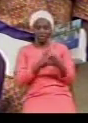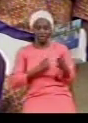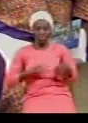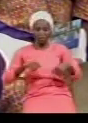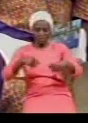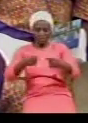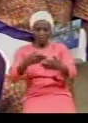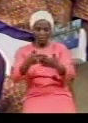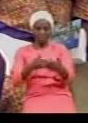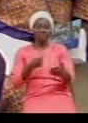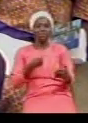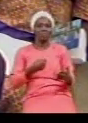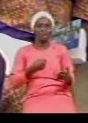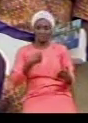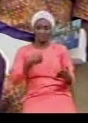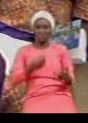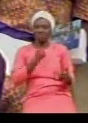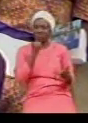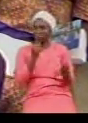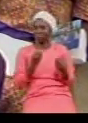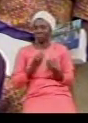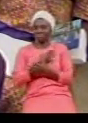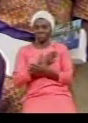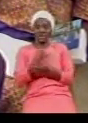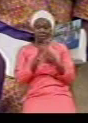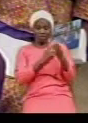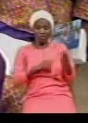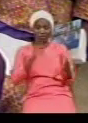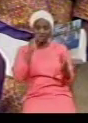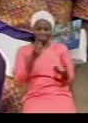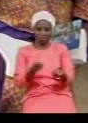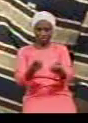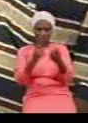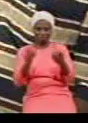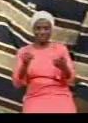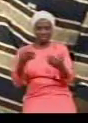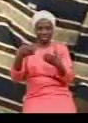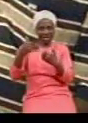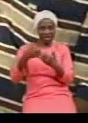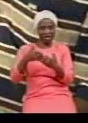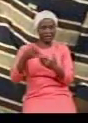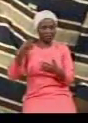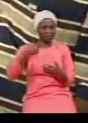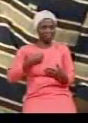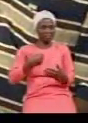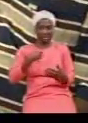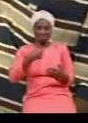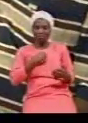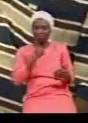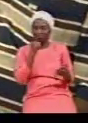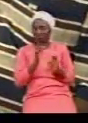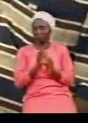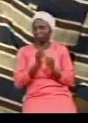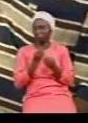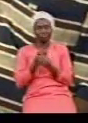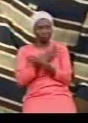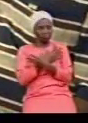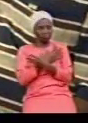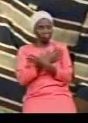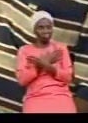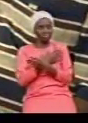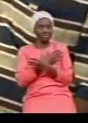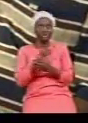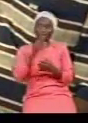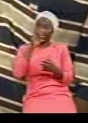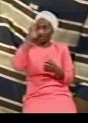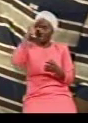afraid. The Lord is coming behind me, I'm not afraid. His umbrella is over me, I am not